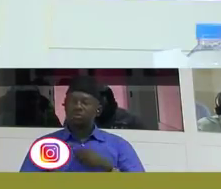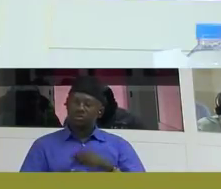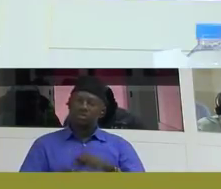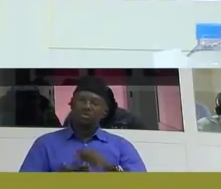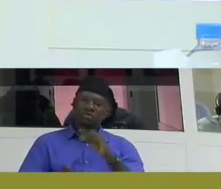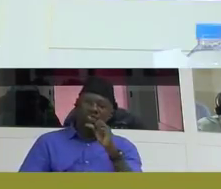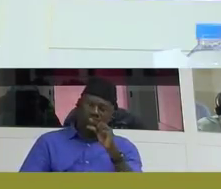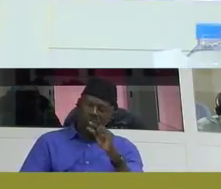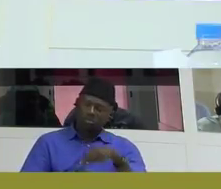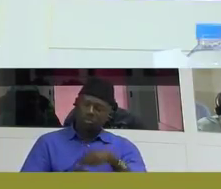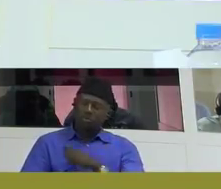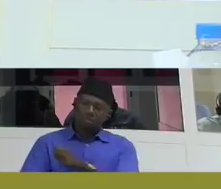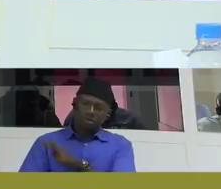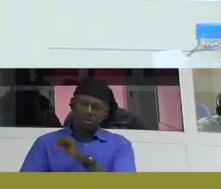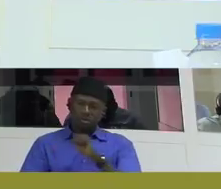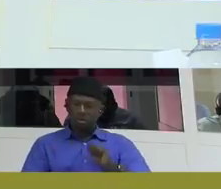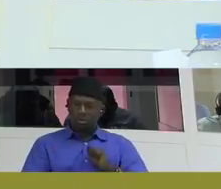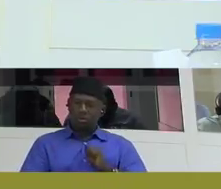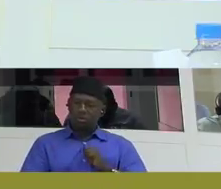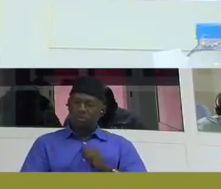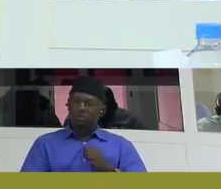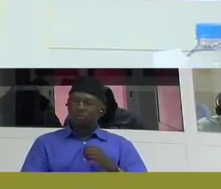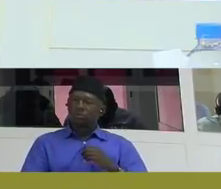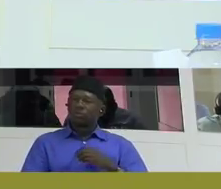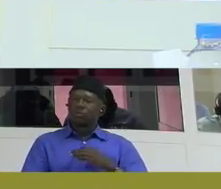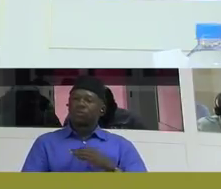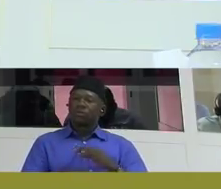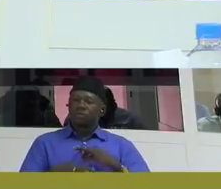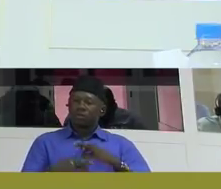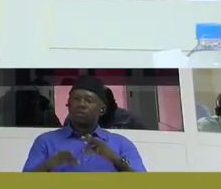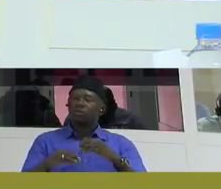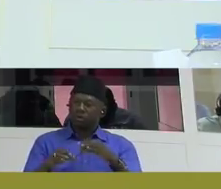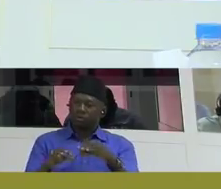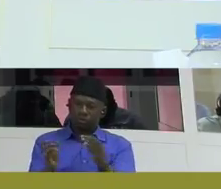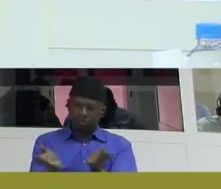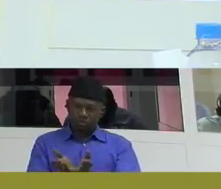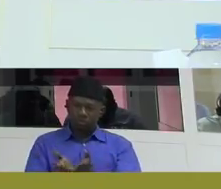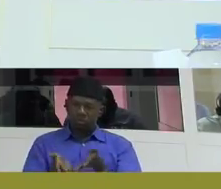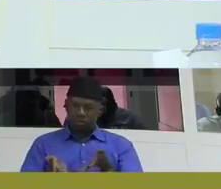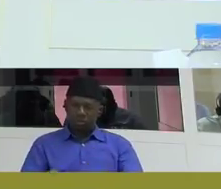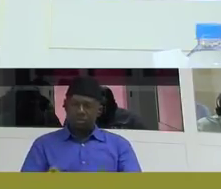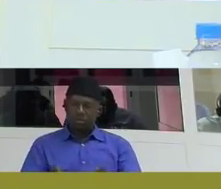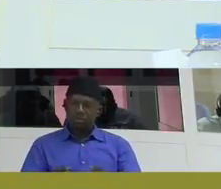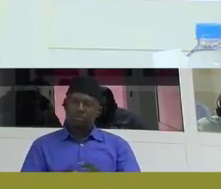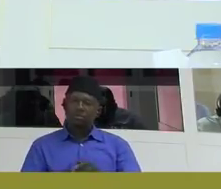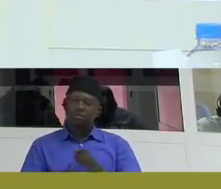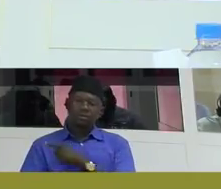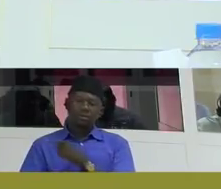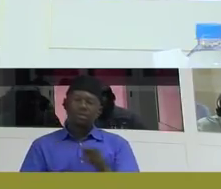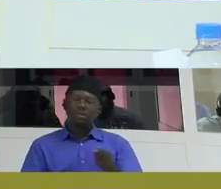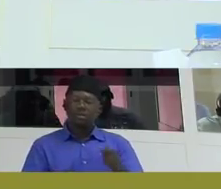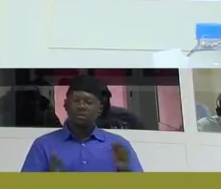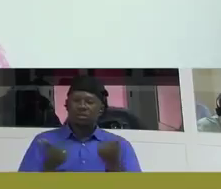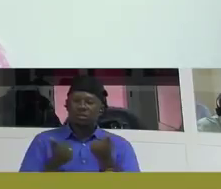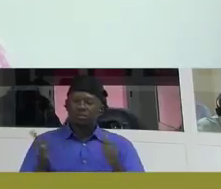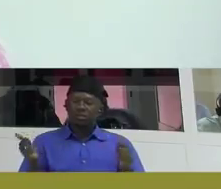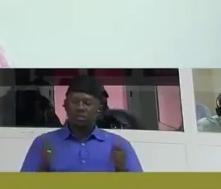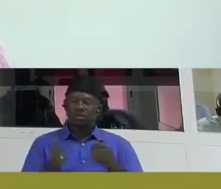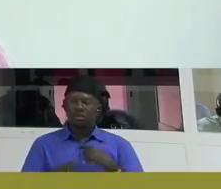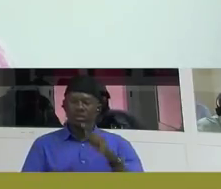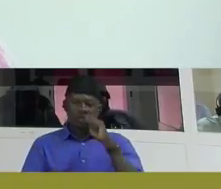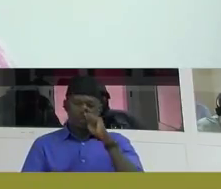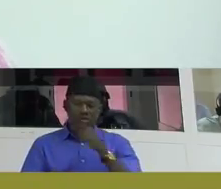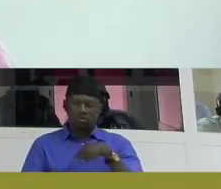our tribal groups here. They celebrate the death of